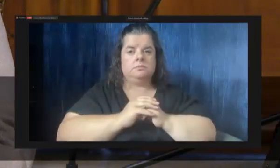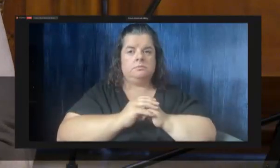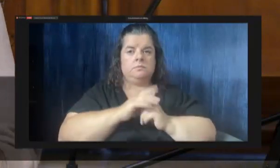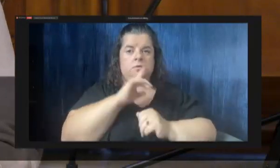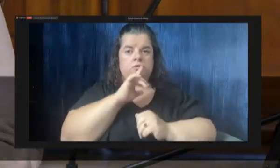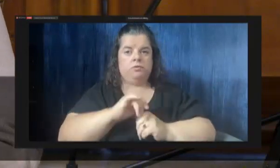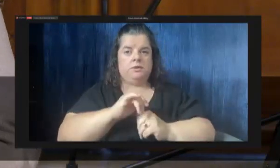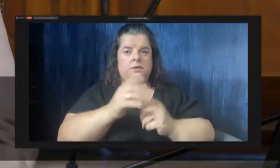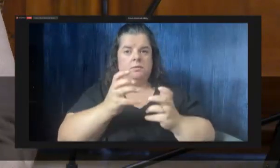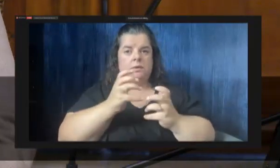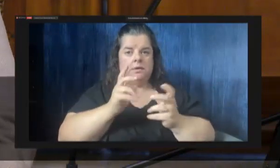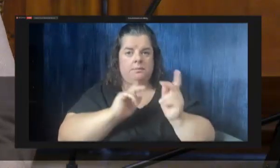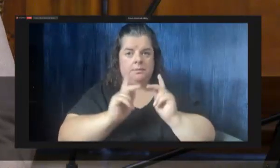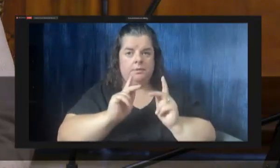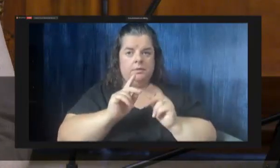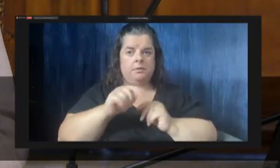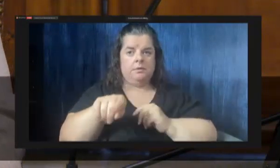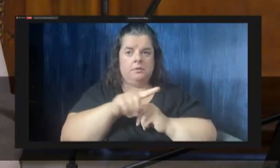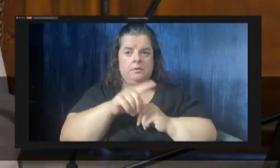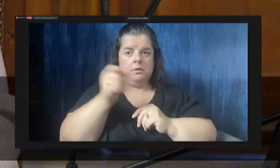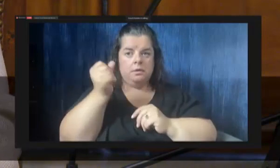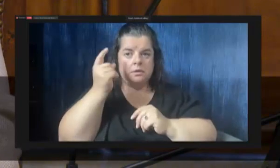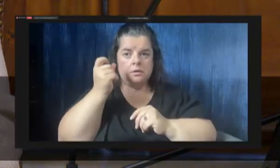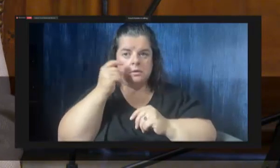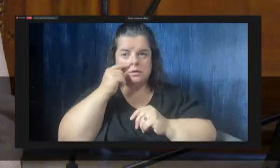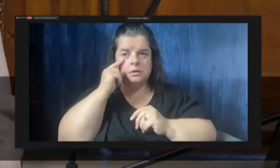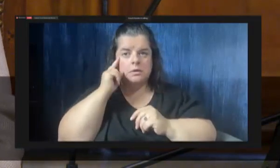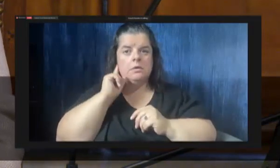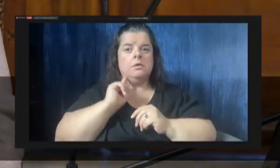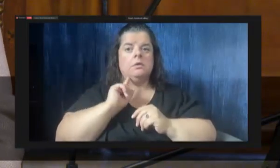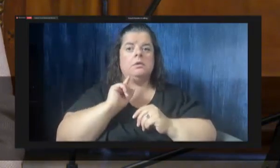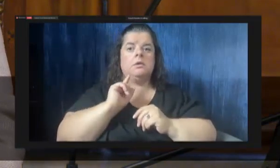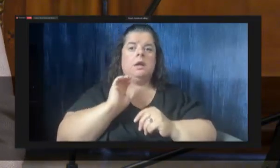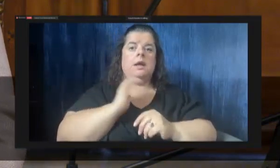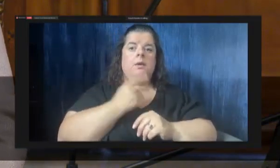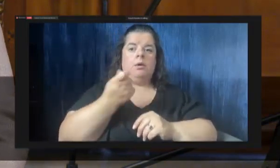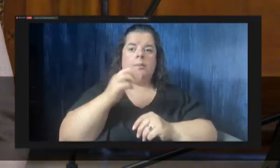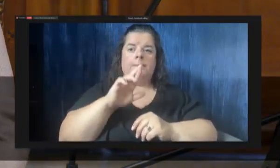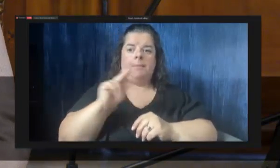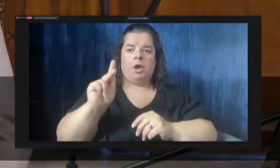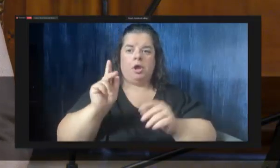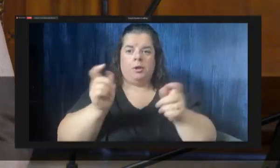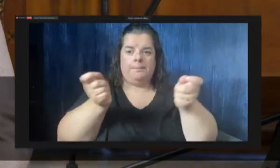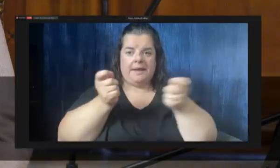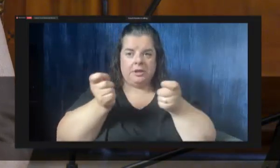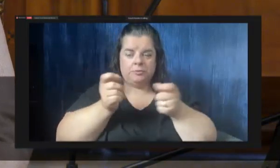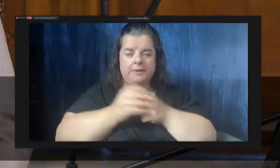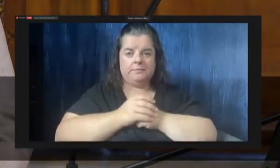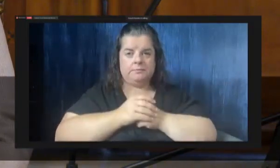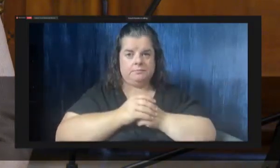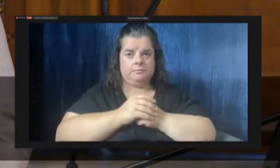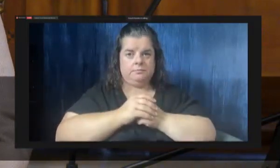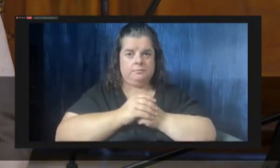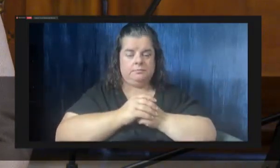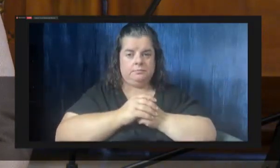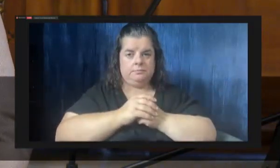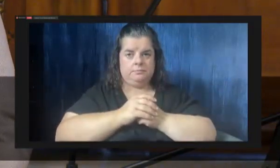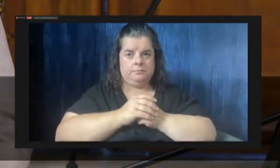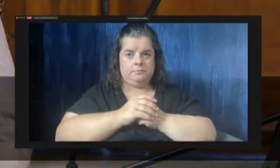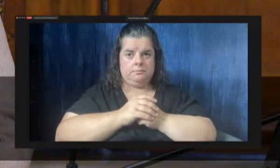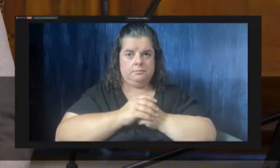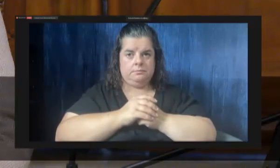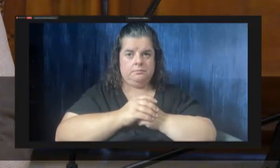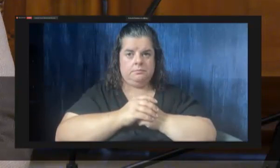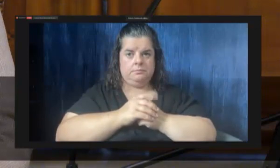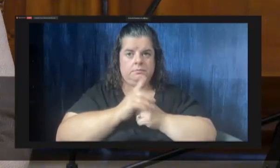to, and us, to understand our parks management. And we've talked so